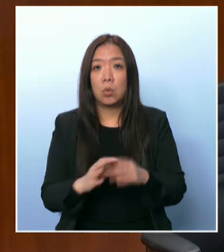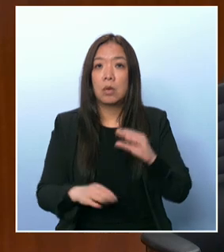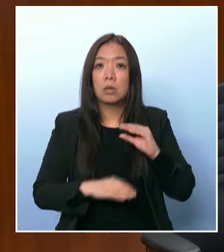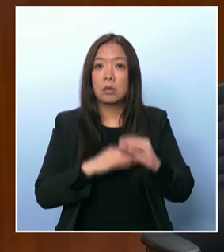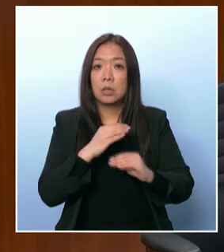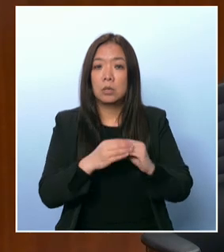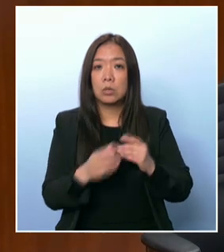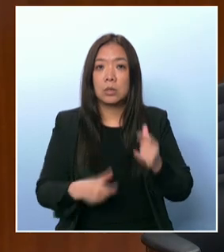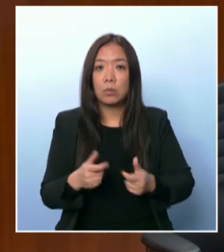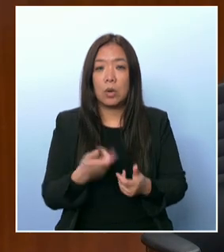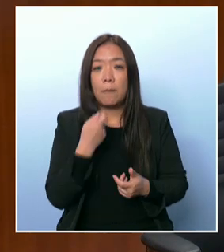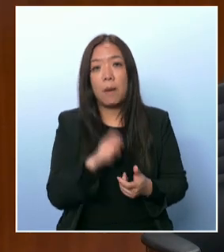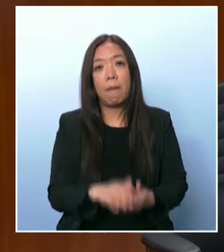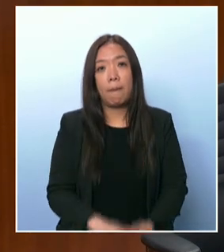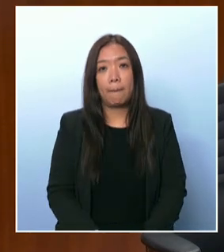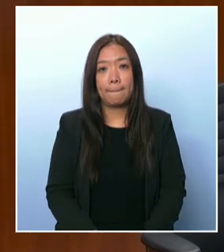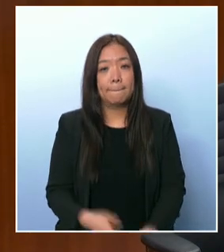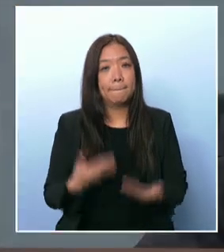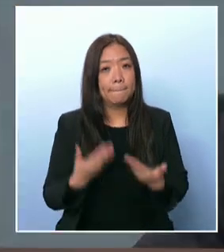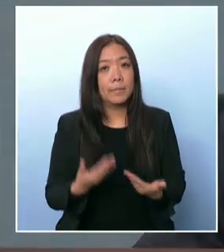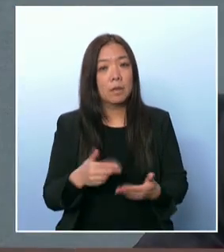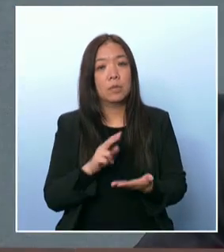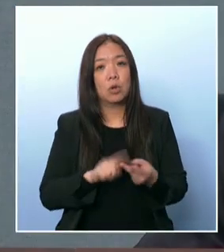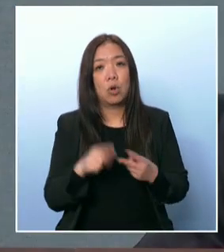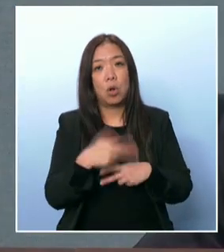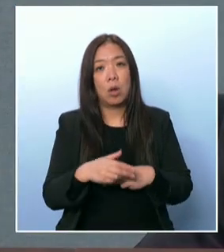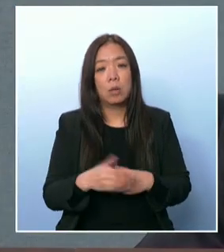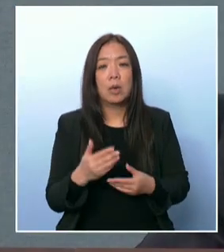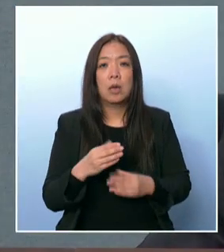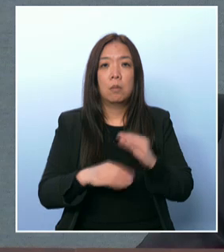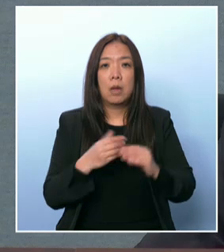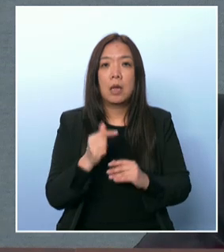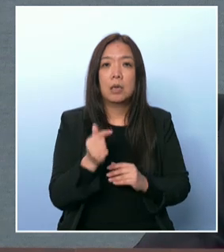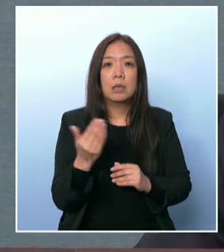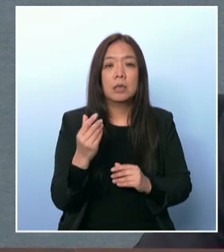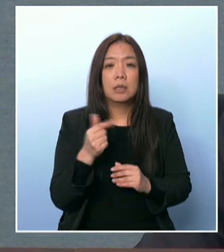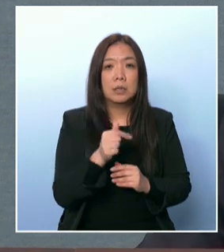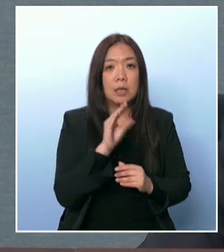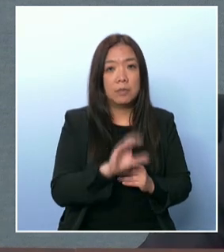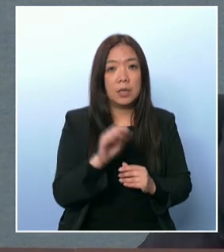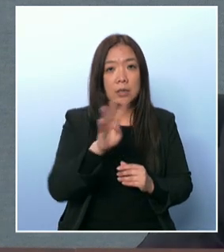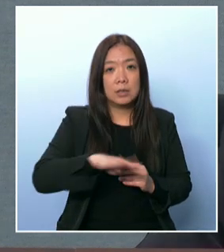expansion scheme. Now, on construction cost, the price tag is